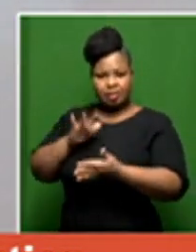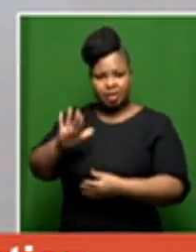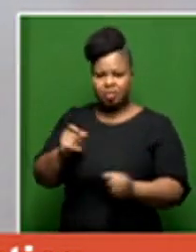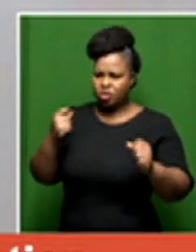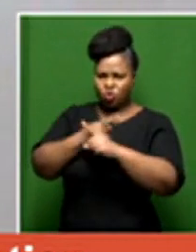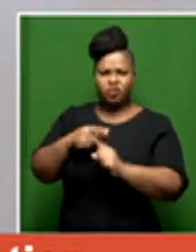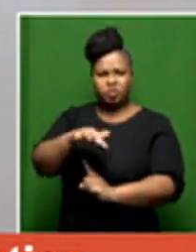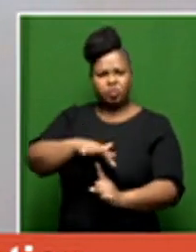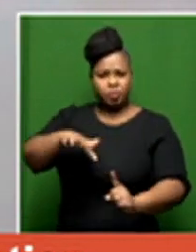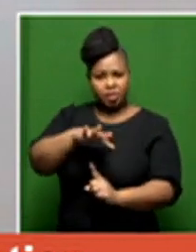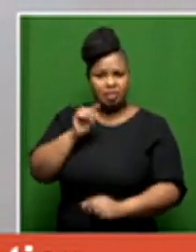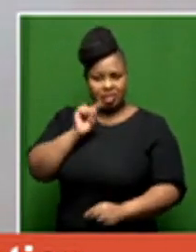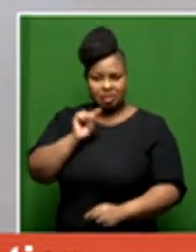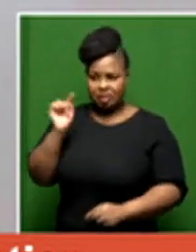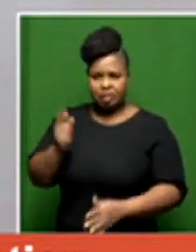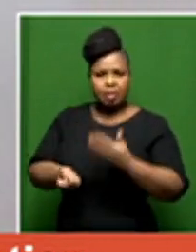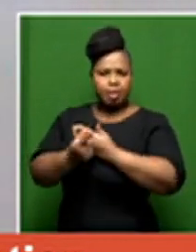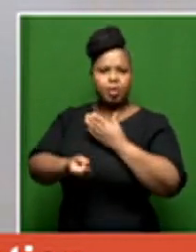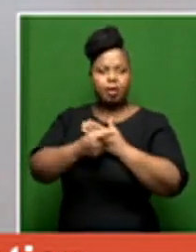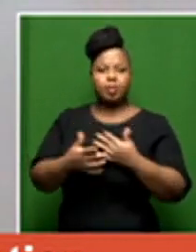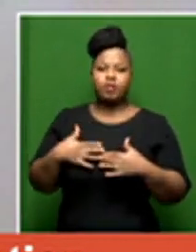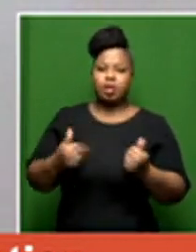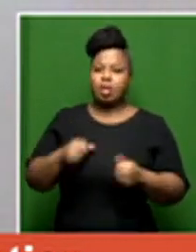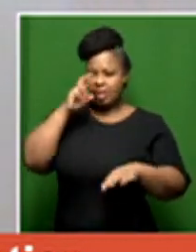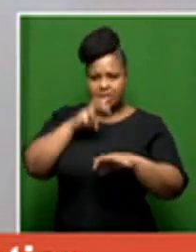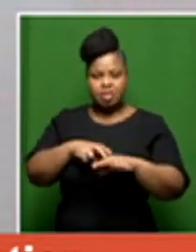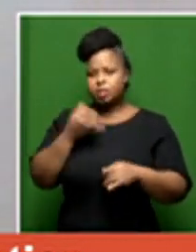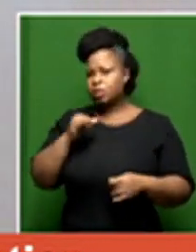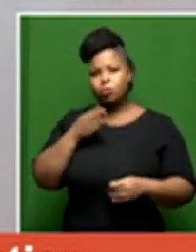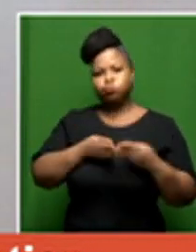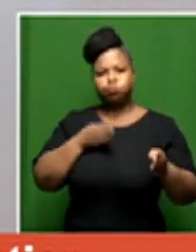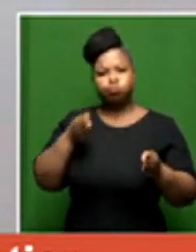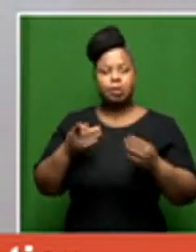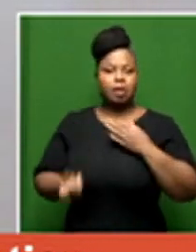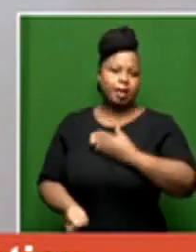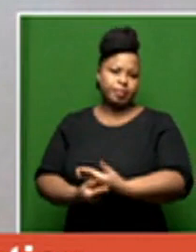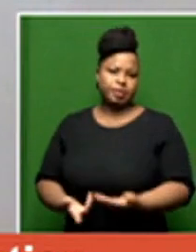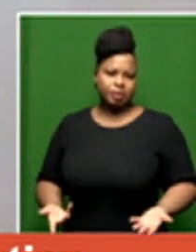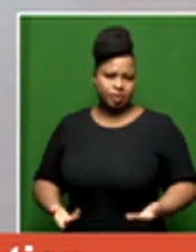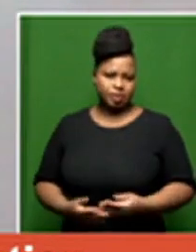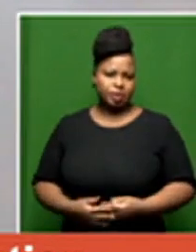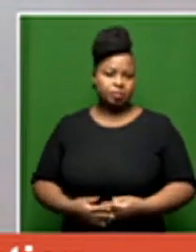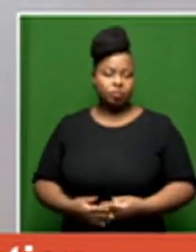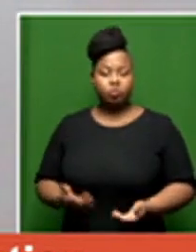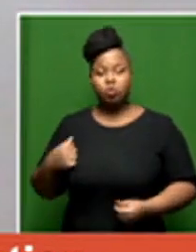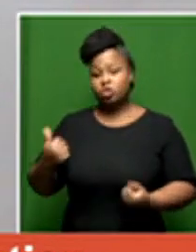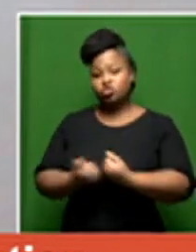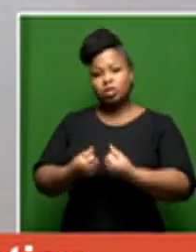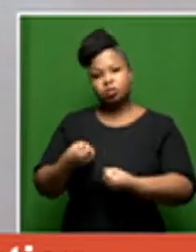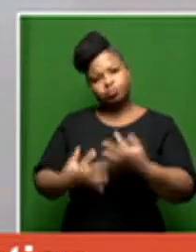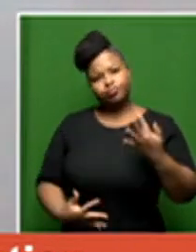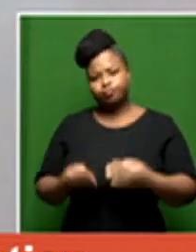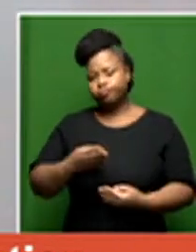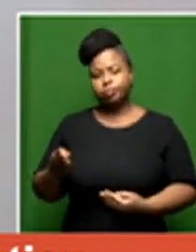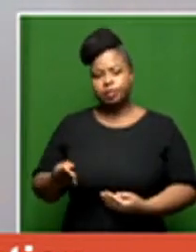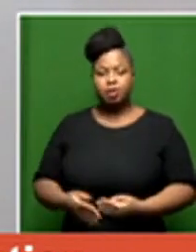conflict situations of where the health needs are still existent. And so those challenges are still